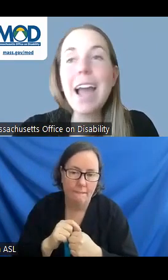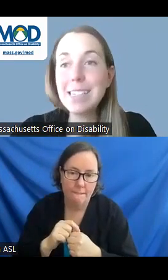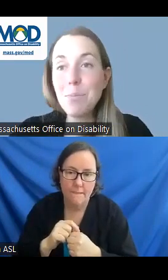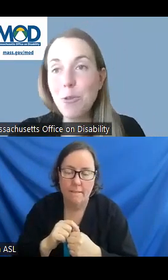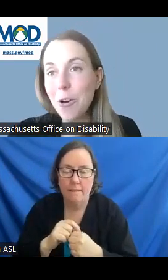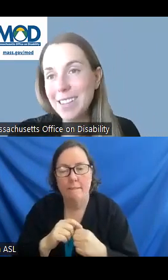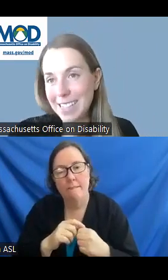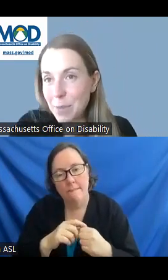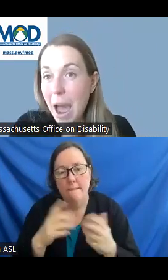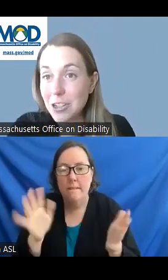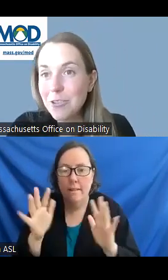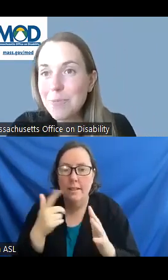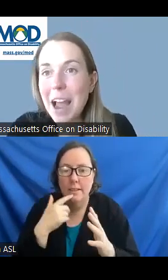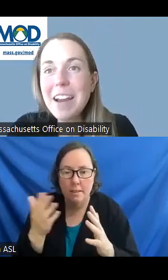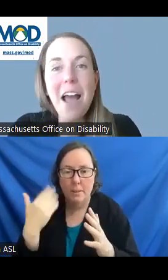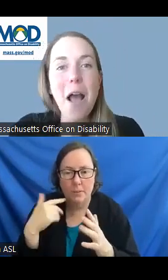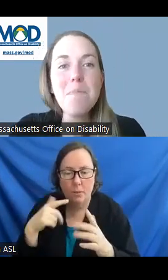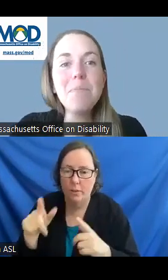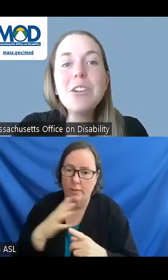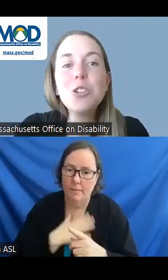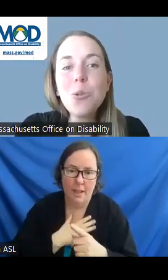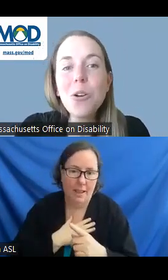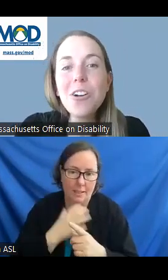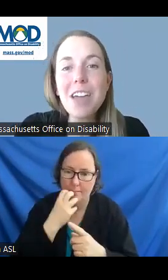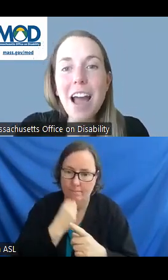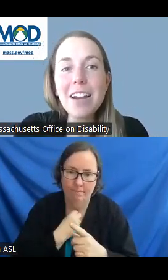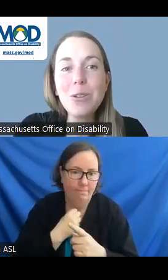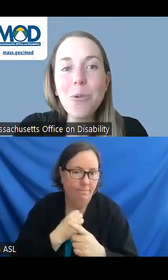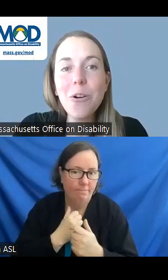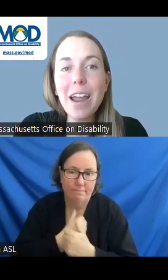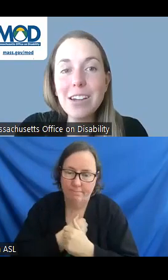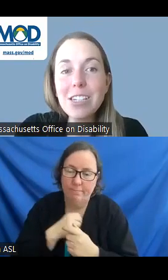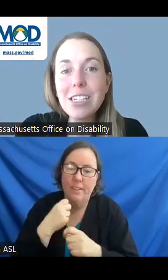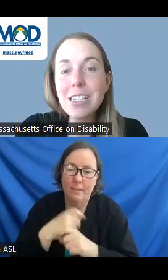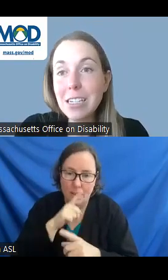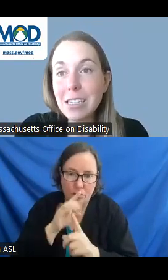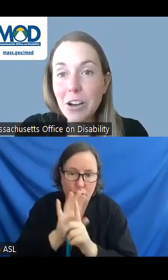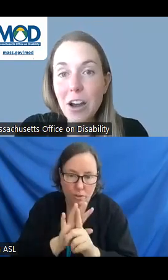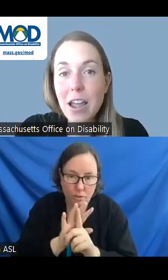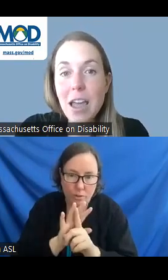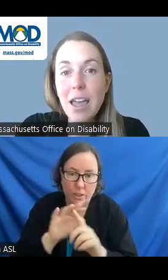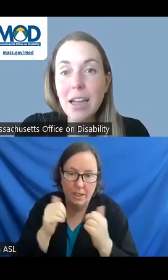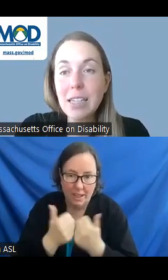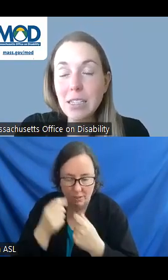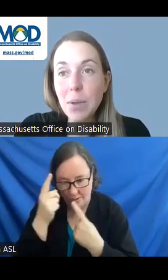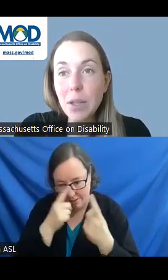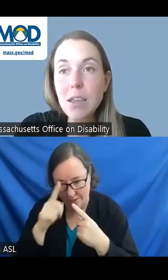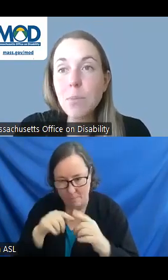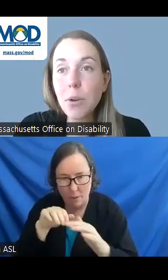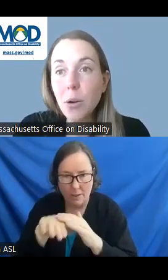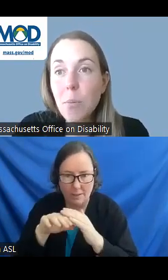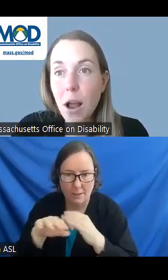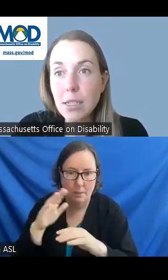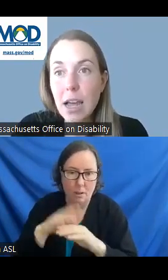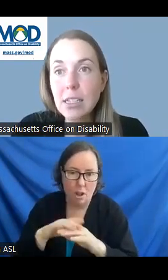As I said before, and this is a passion of mine, make sure that your agency is considering accessibility